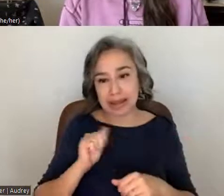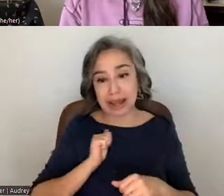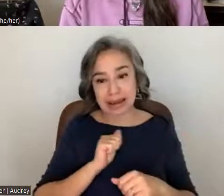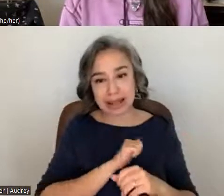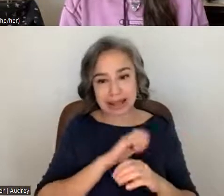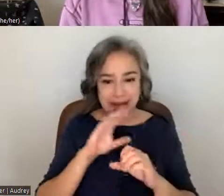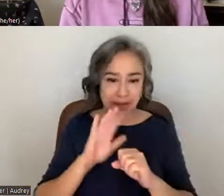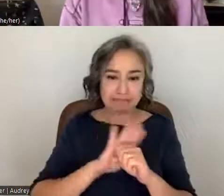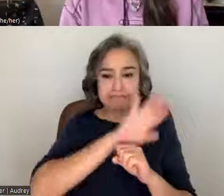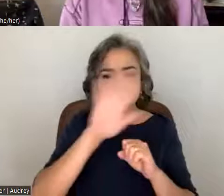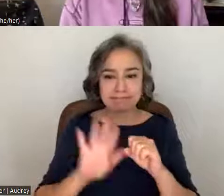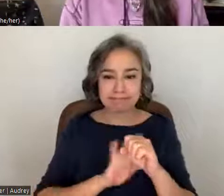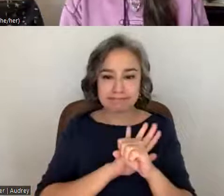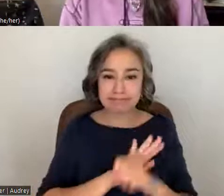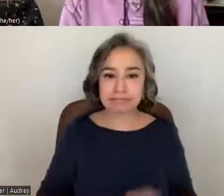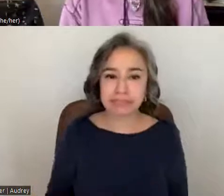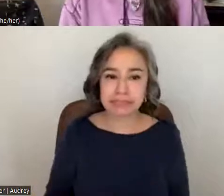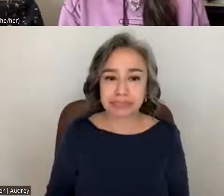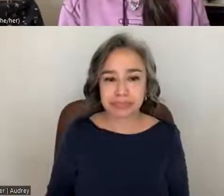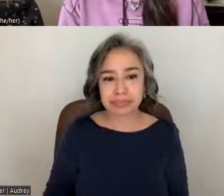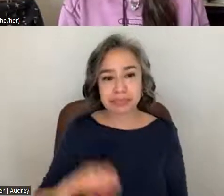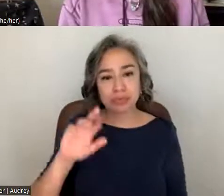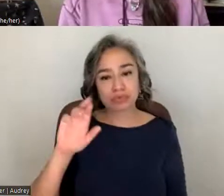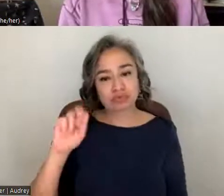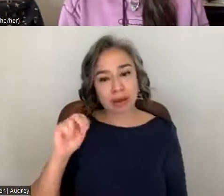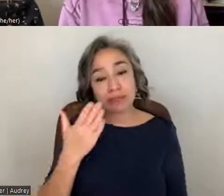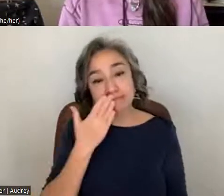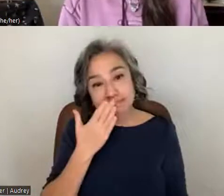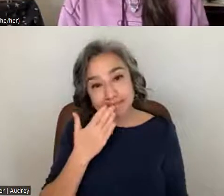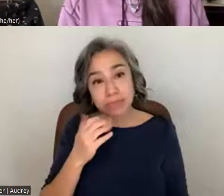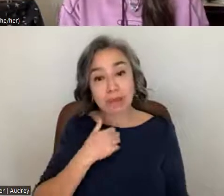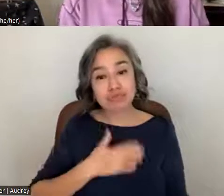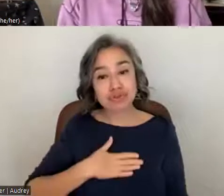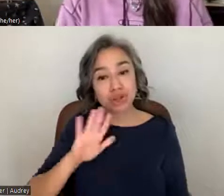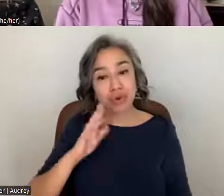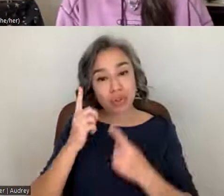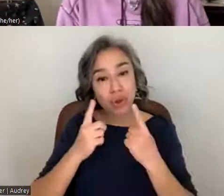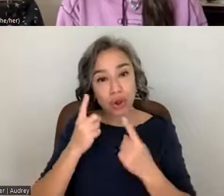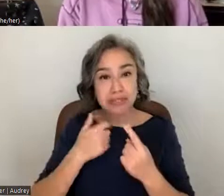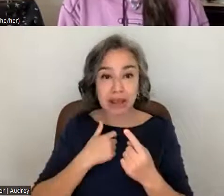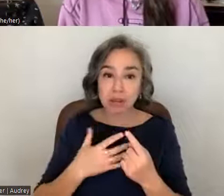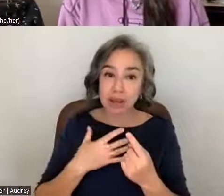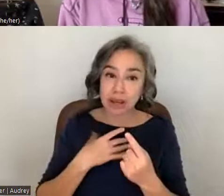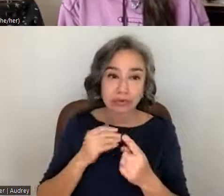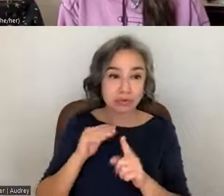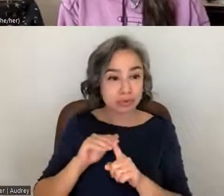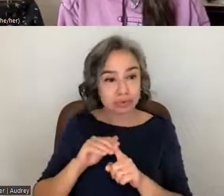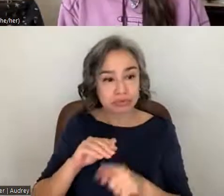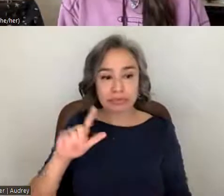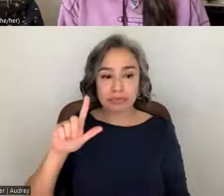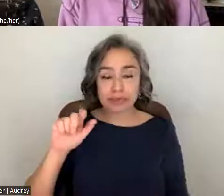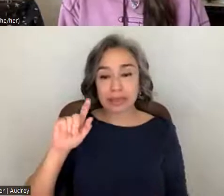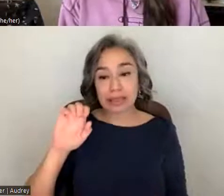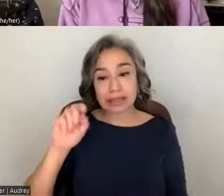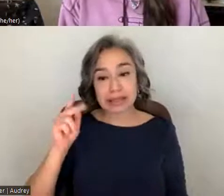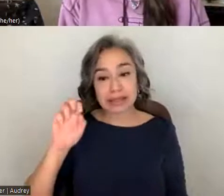Thank you, Stephanie. Appreciate your thoughts. I'd like to turn to Lekesha to offer reflections on this space as well, with regards to your